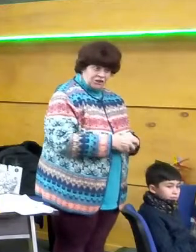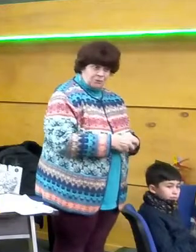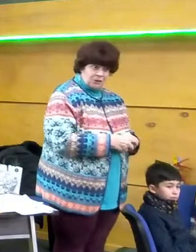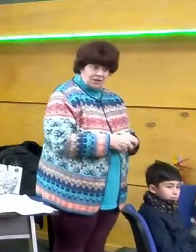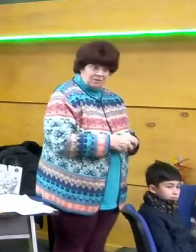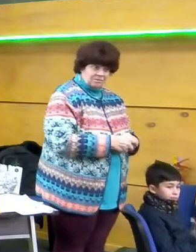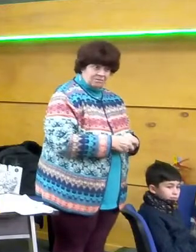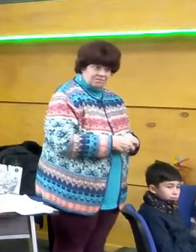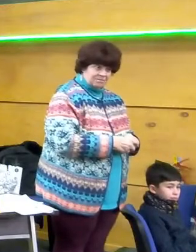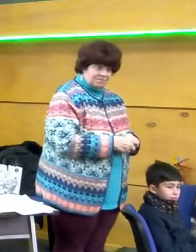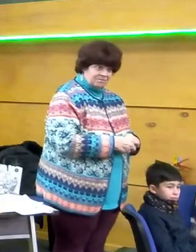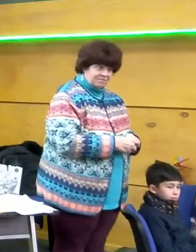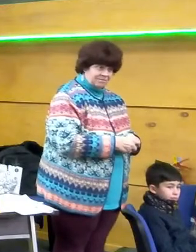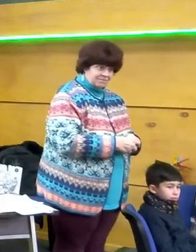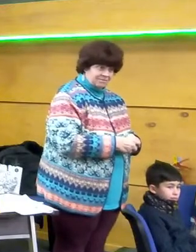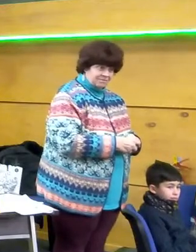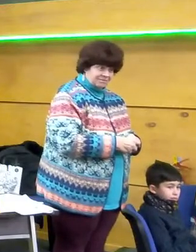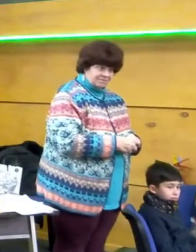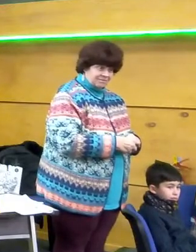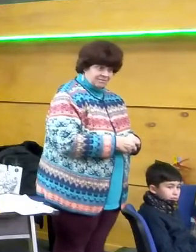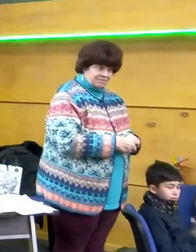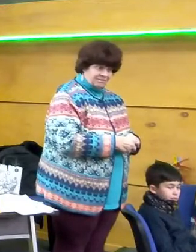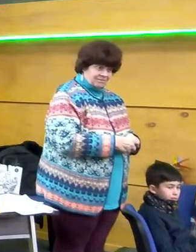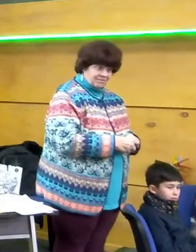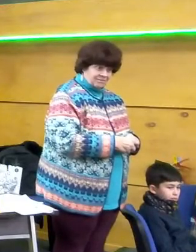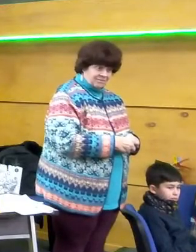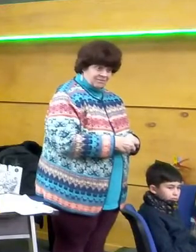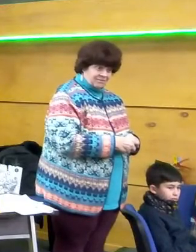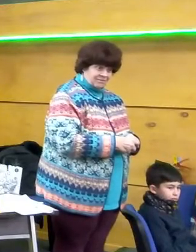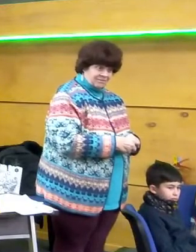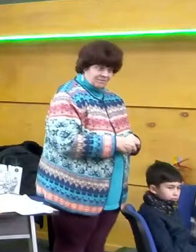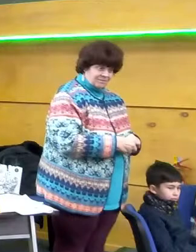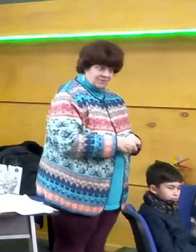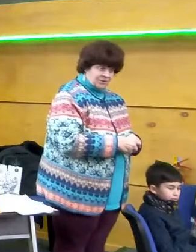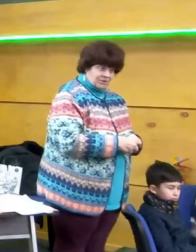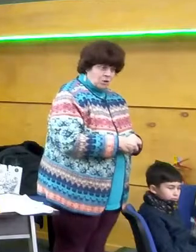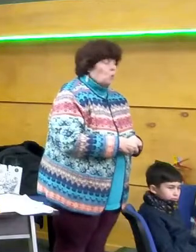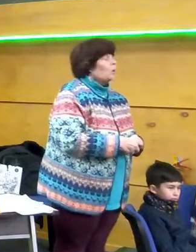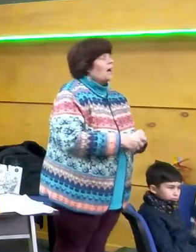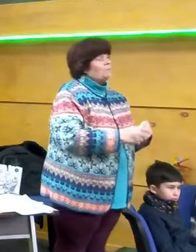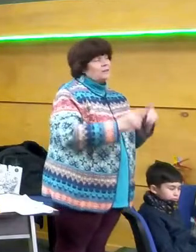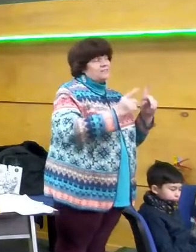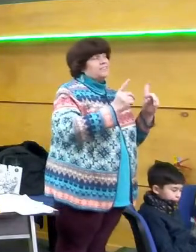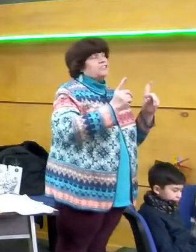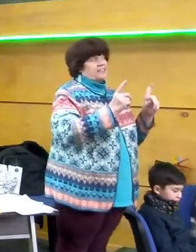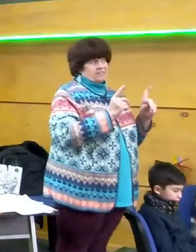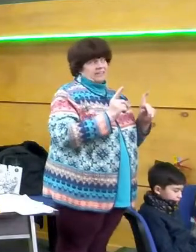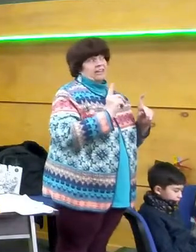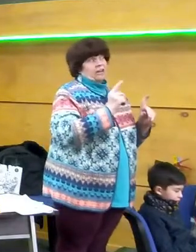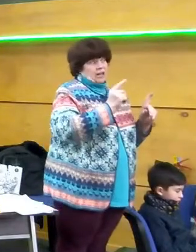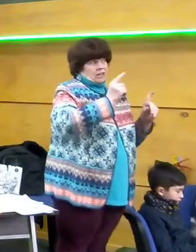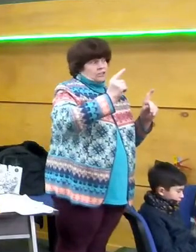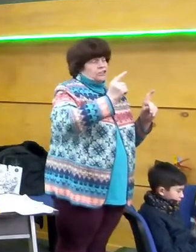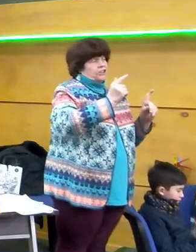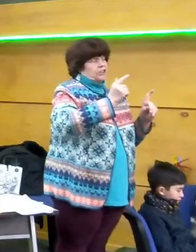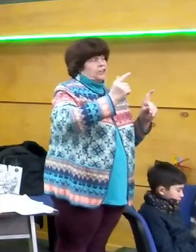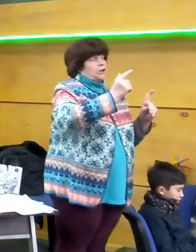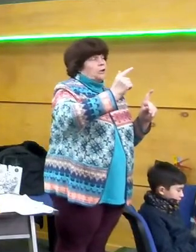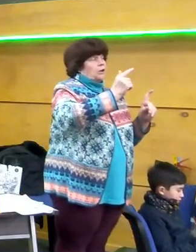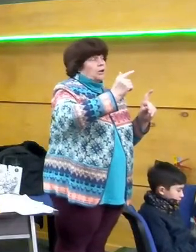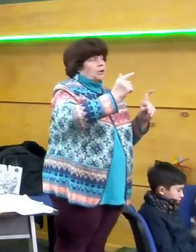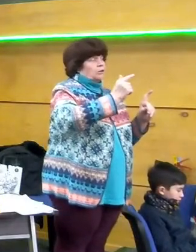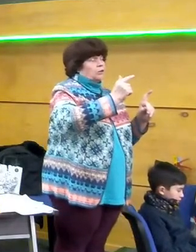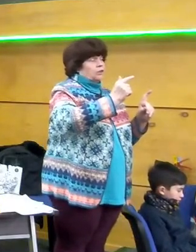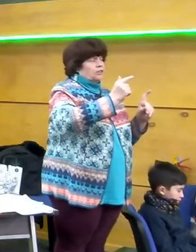What should she work on? Well, I'm gonna suggest that